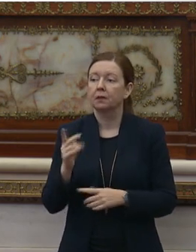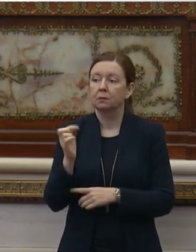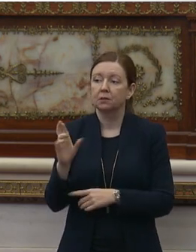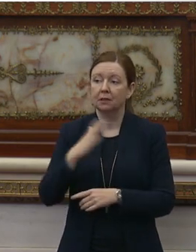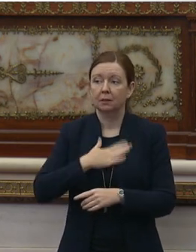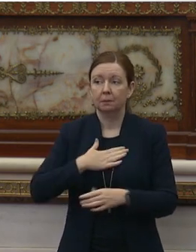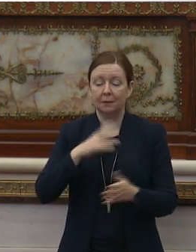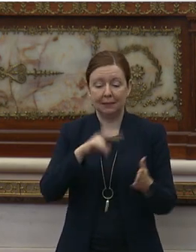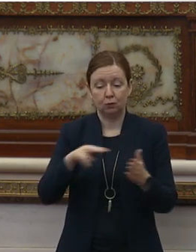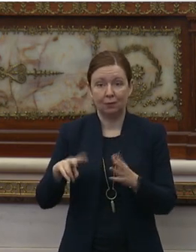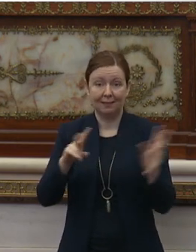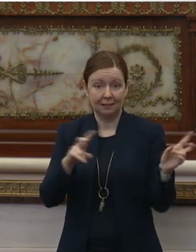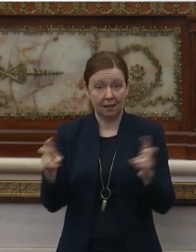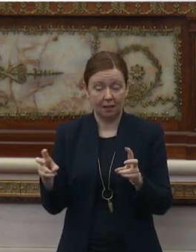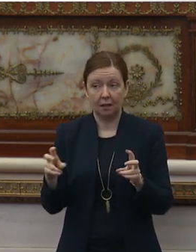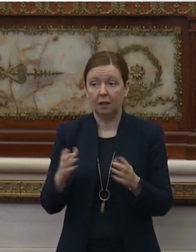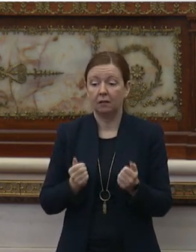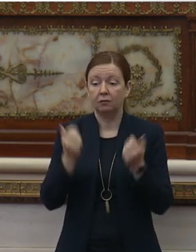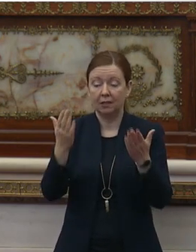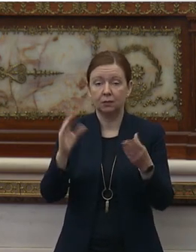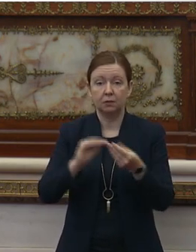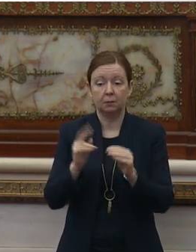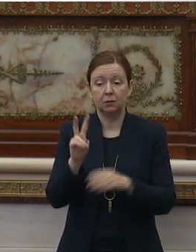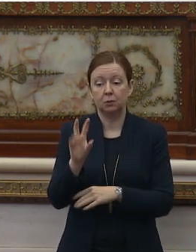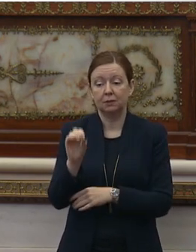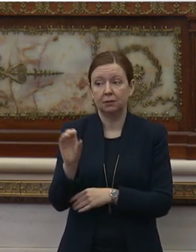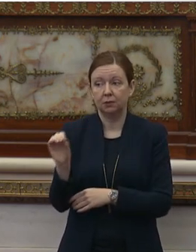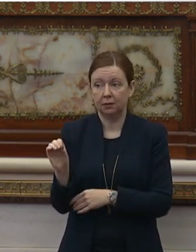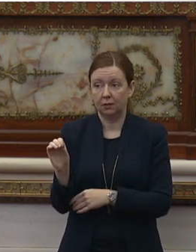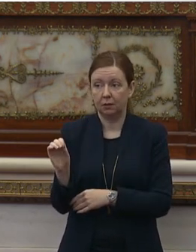will you please read the title of resolution number